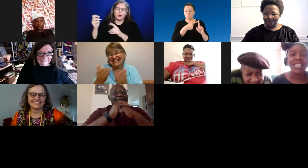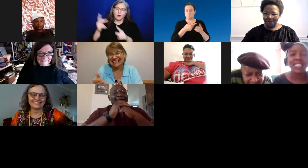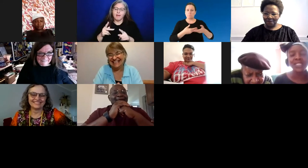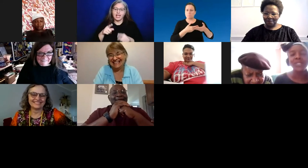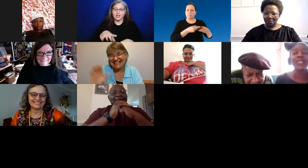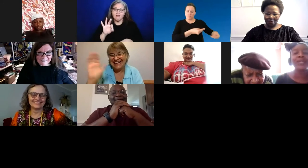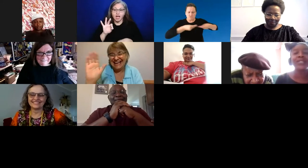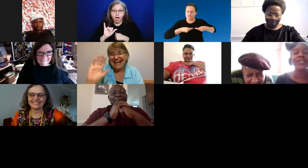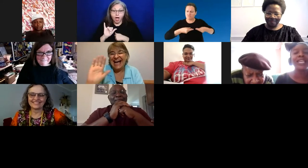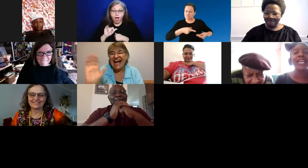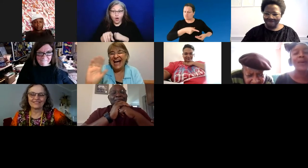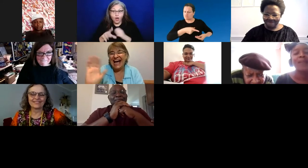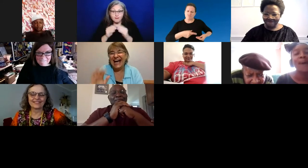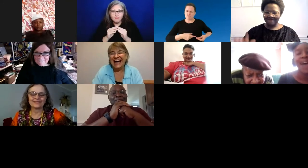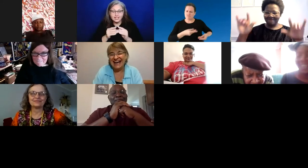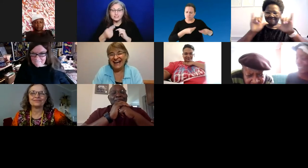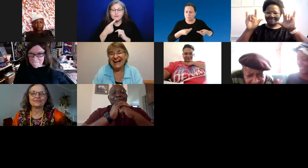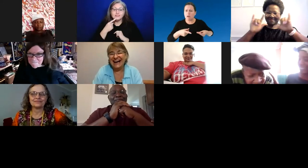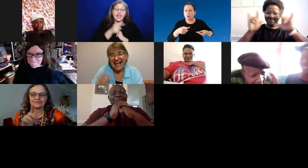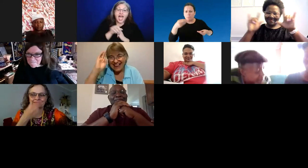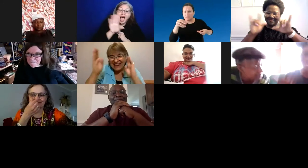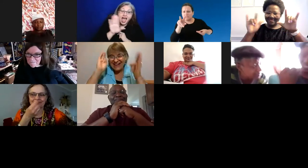in session. So she wanted to say hello and bye.